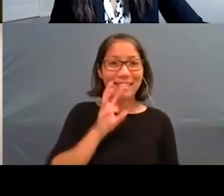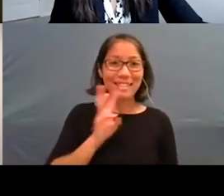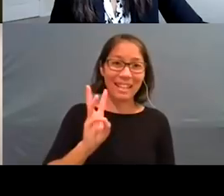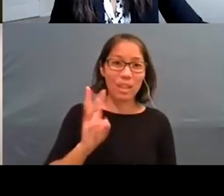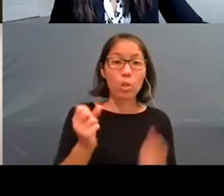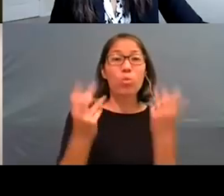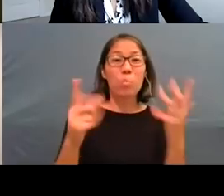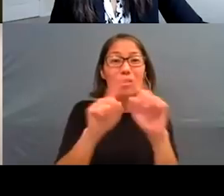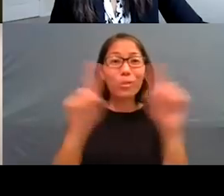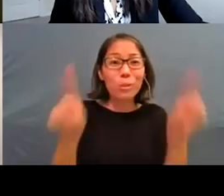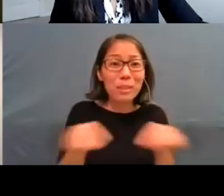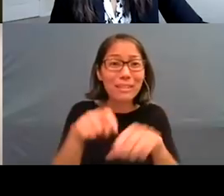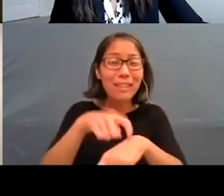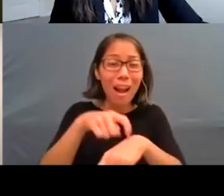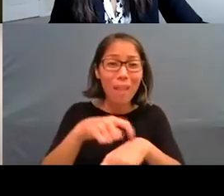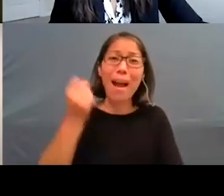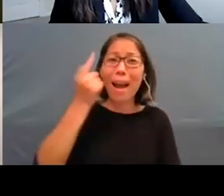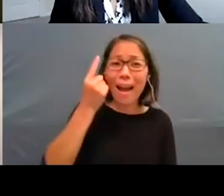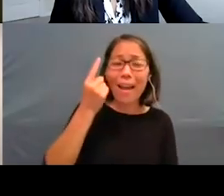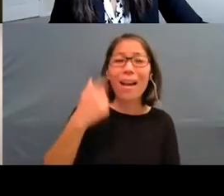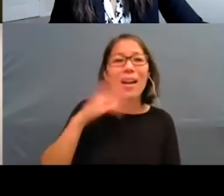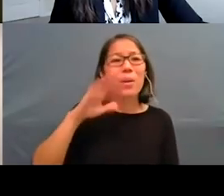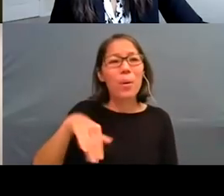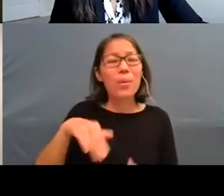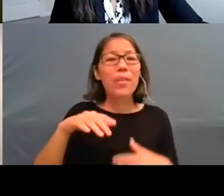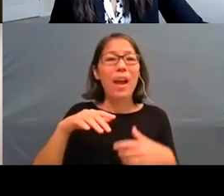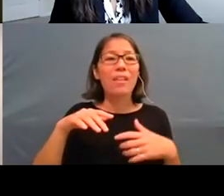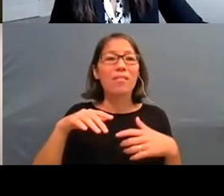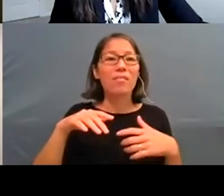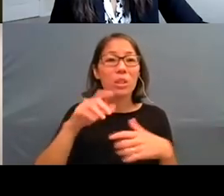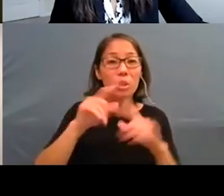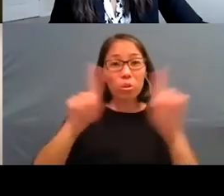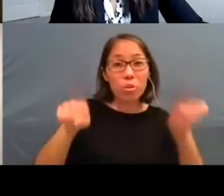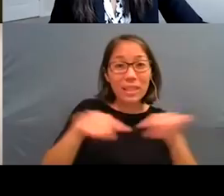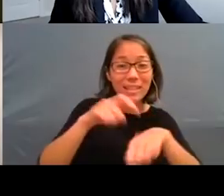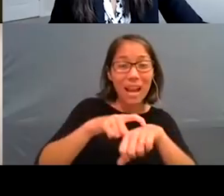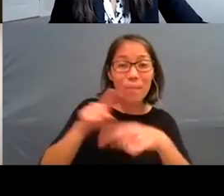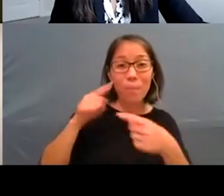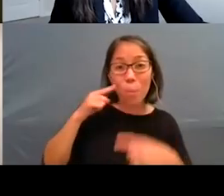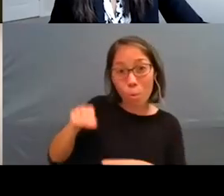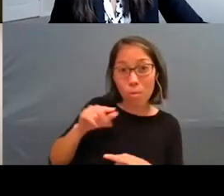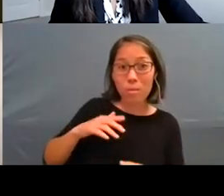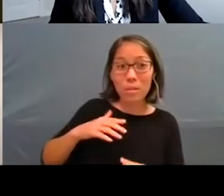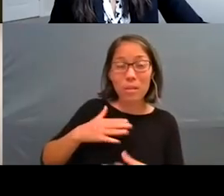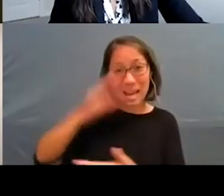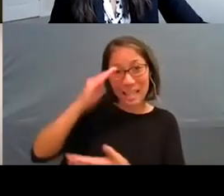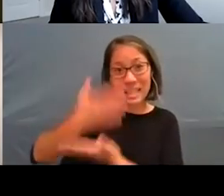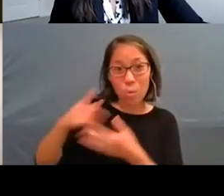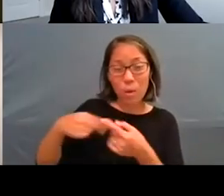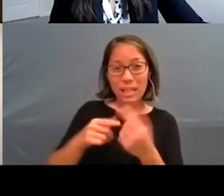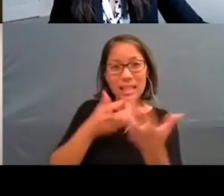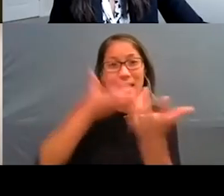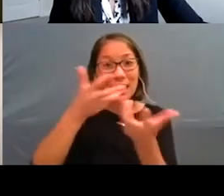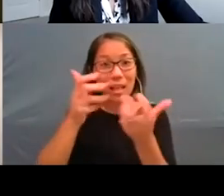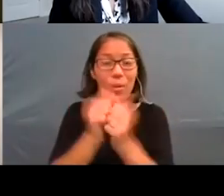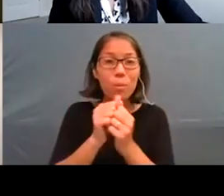is a balance, right? But I know that screen time for him when he gets to interact with classmates is critical for his social